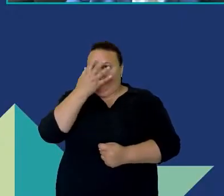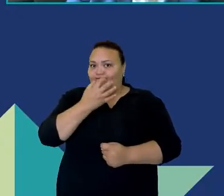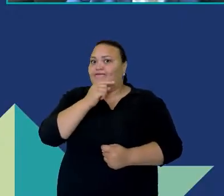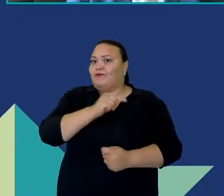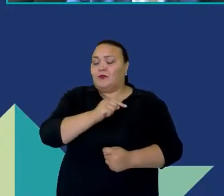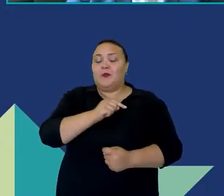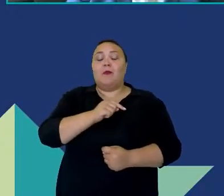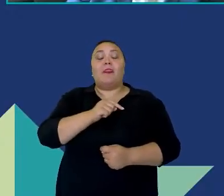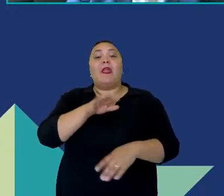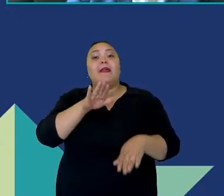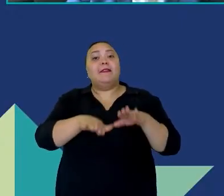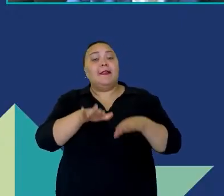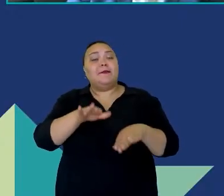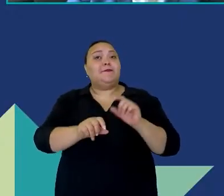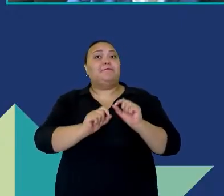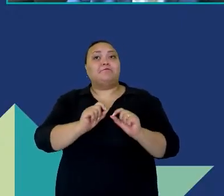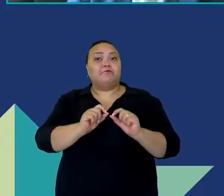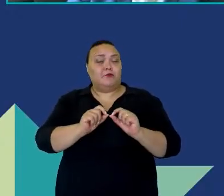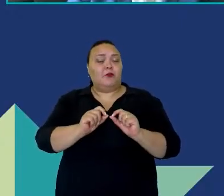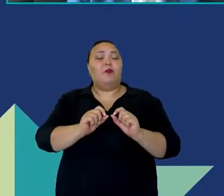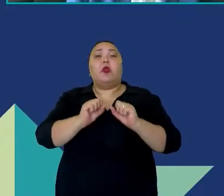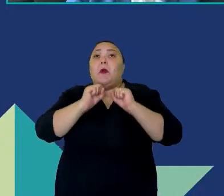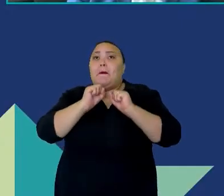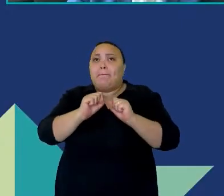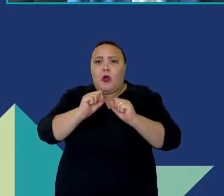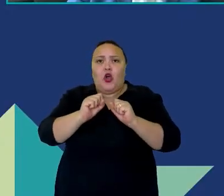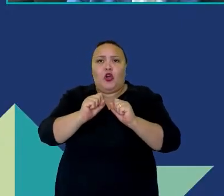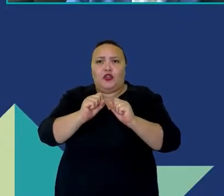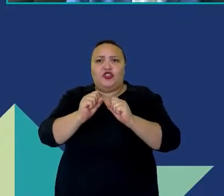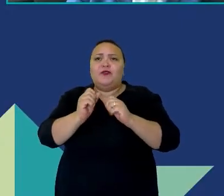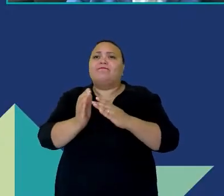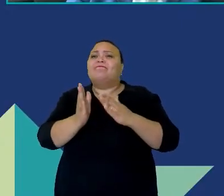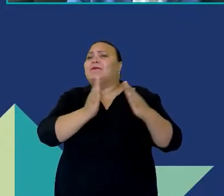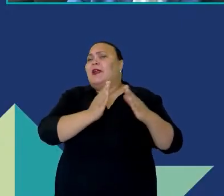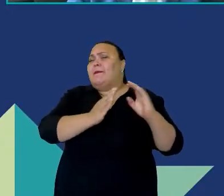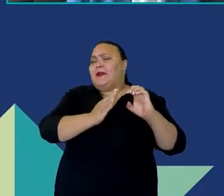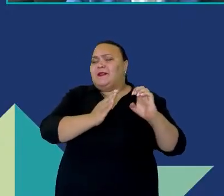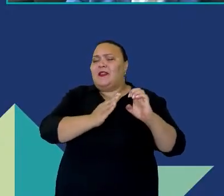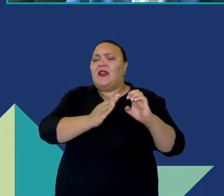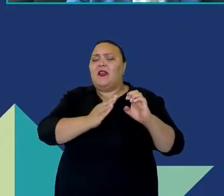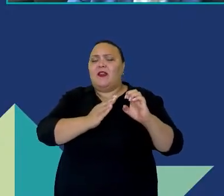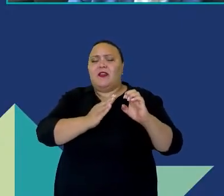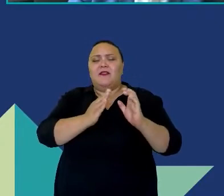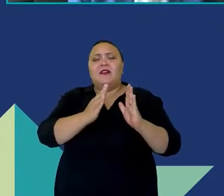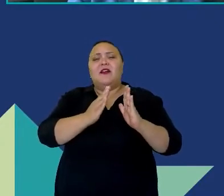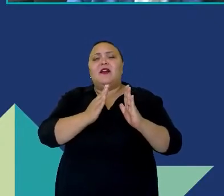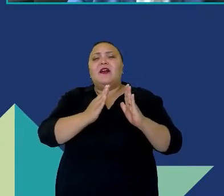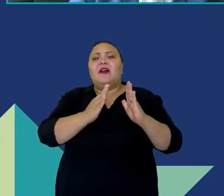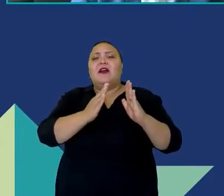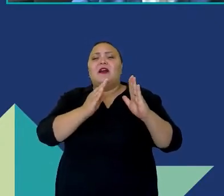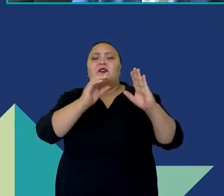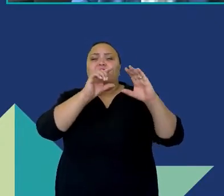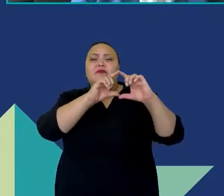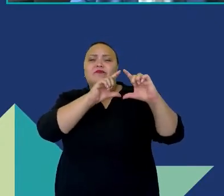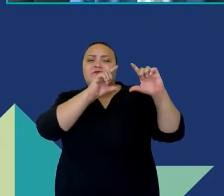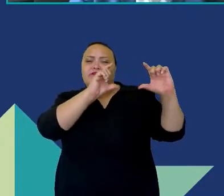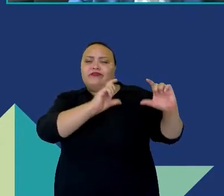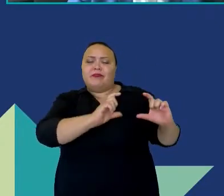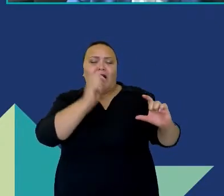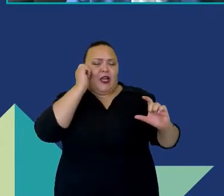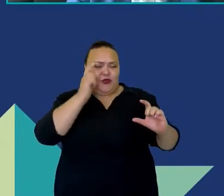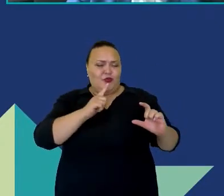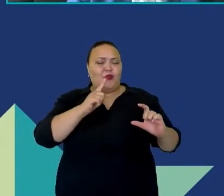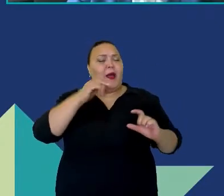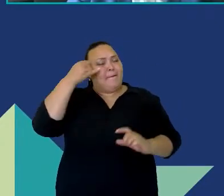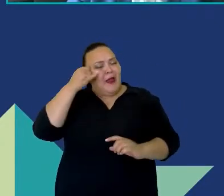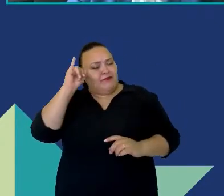the left side here in blue, the blue boxes, or basically recovery mitigative